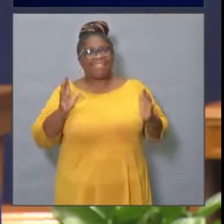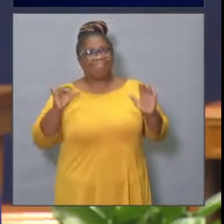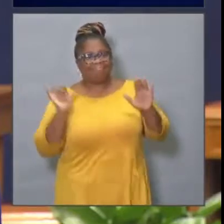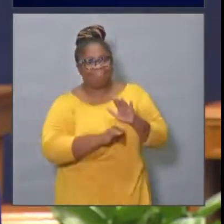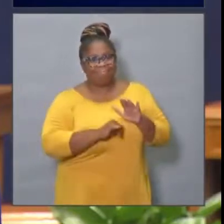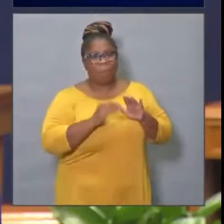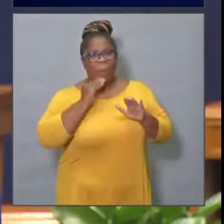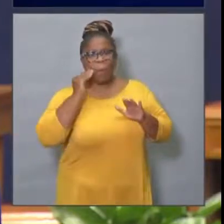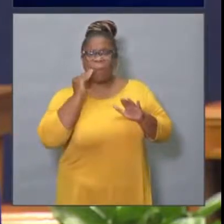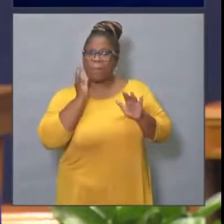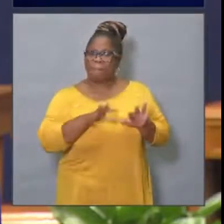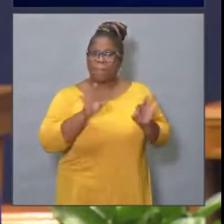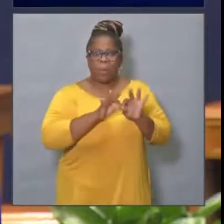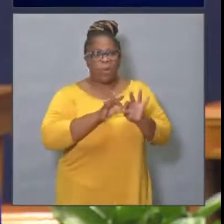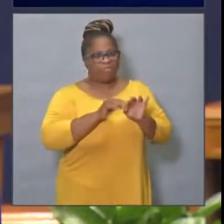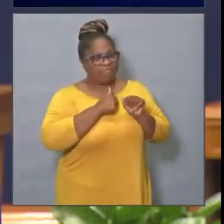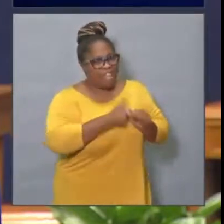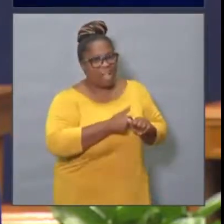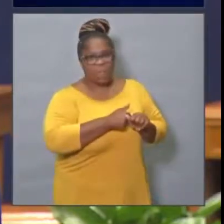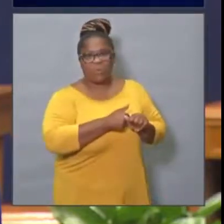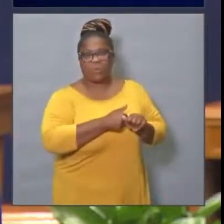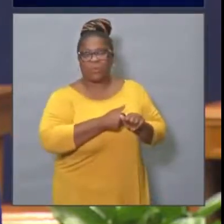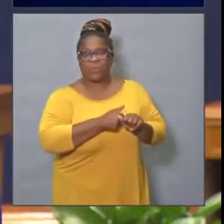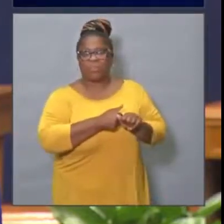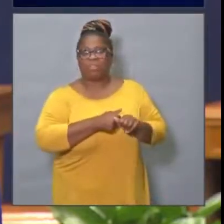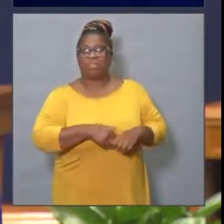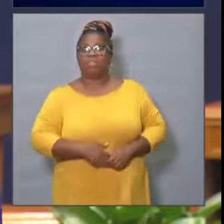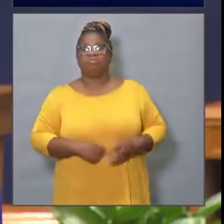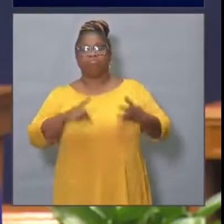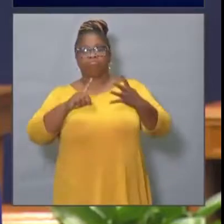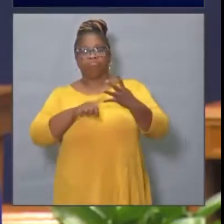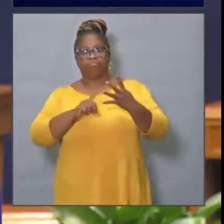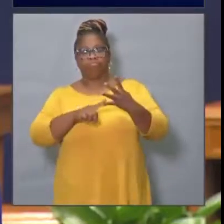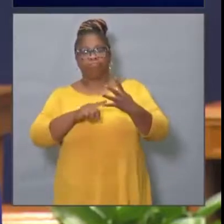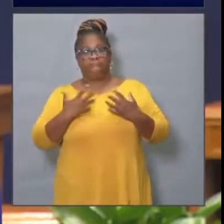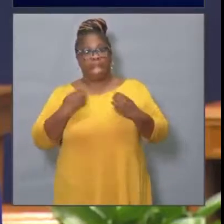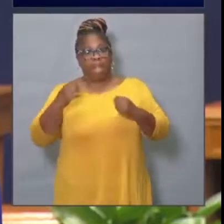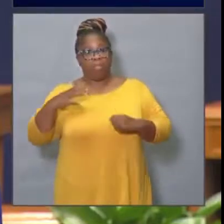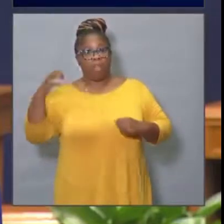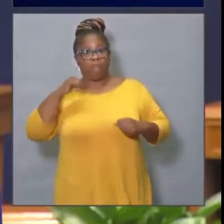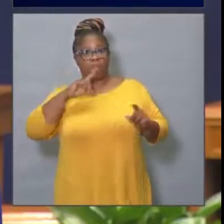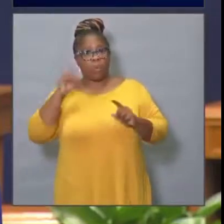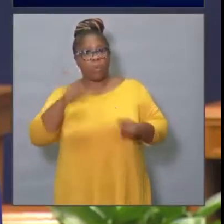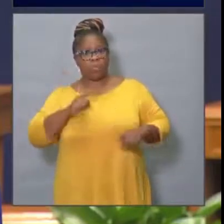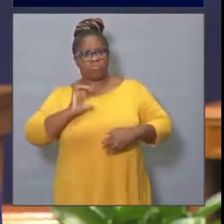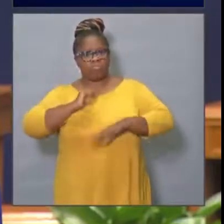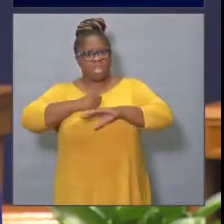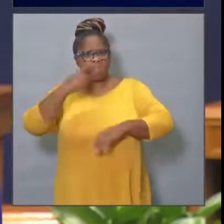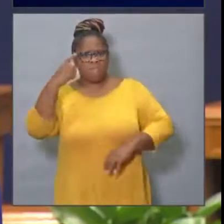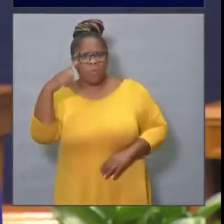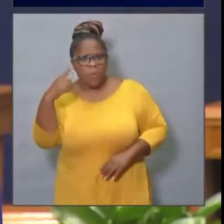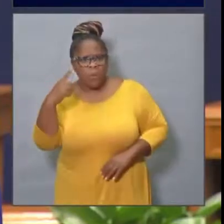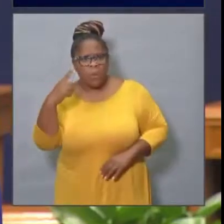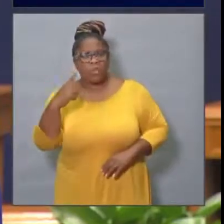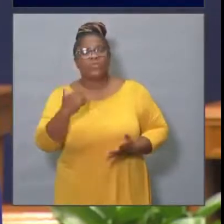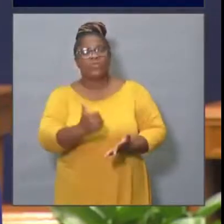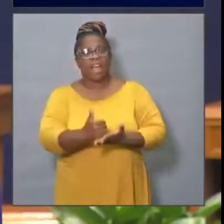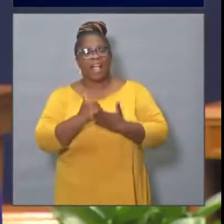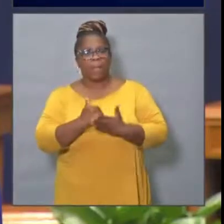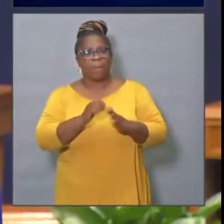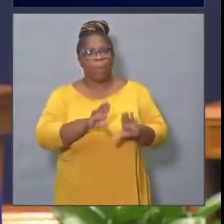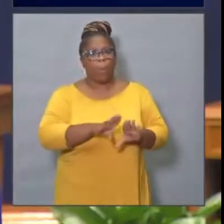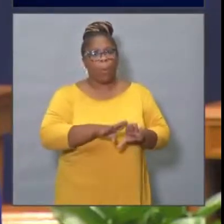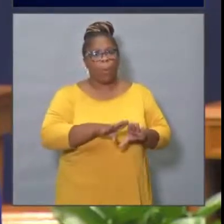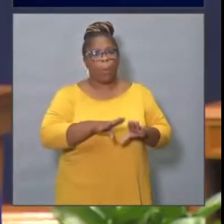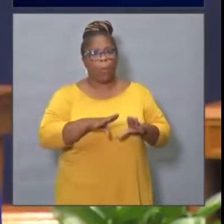early. The final thing is that health officer orders are there really to allow us to reopen safely, to